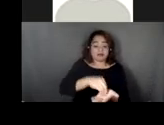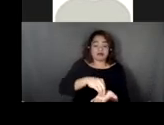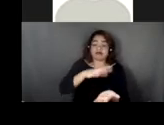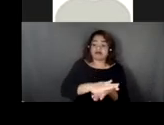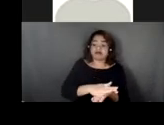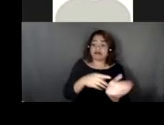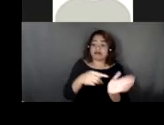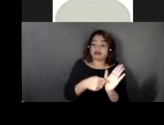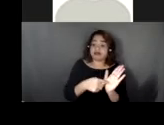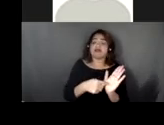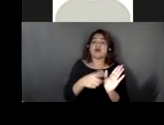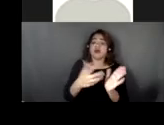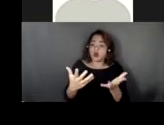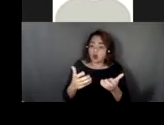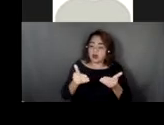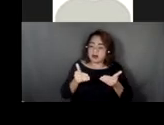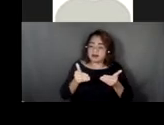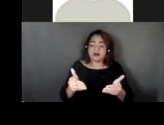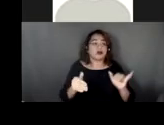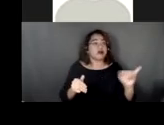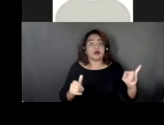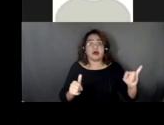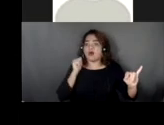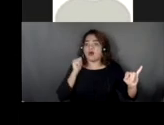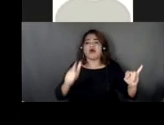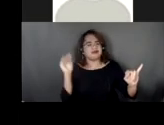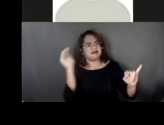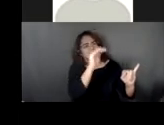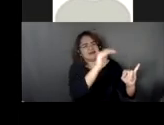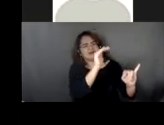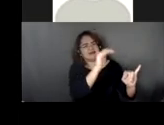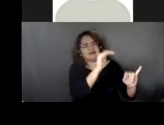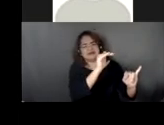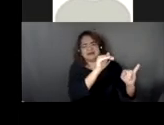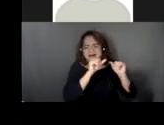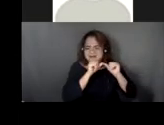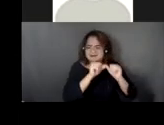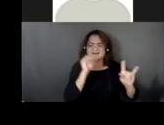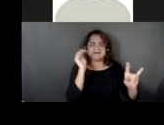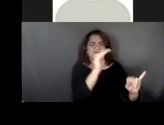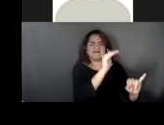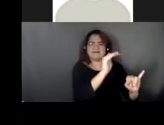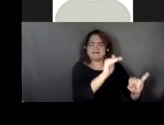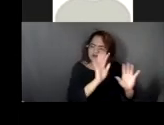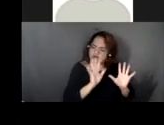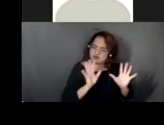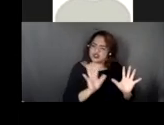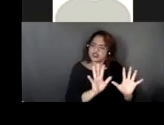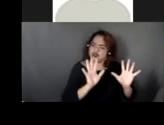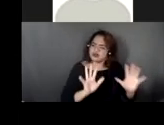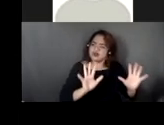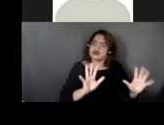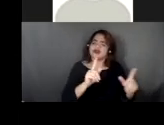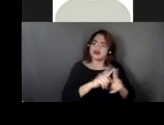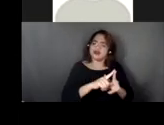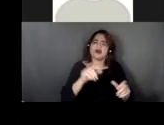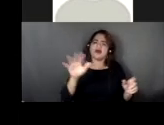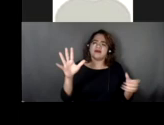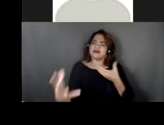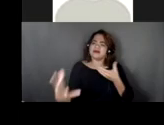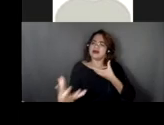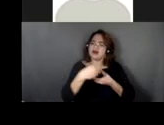Perfect. I would encourage everyone, if you have